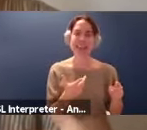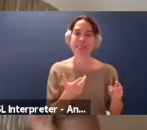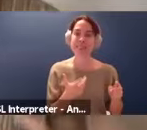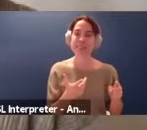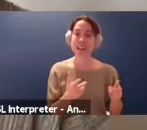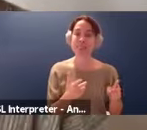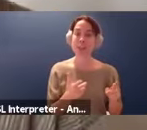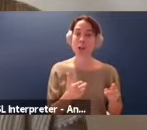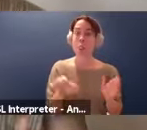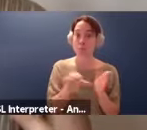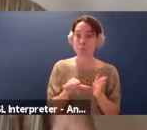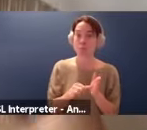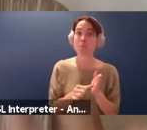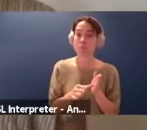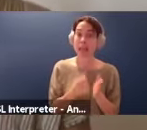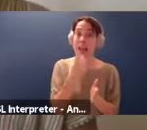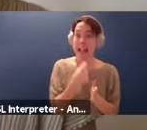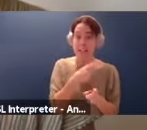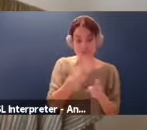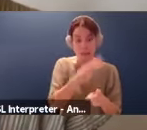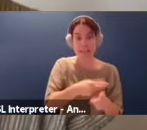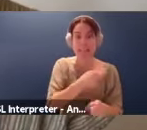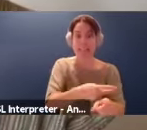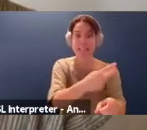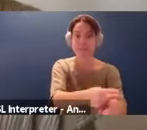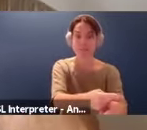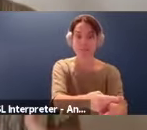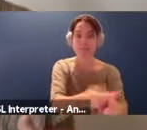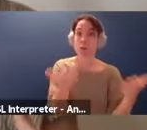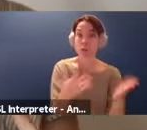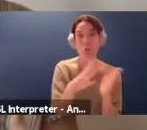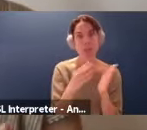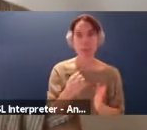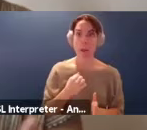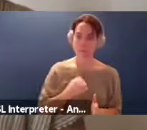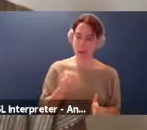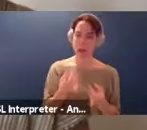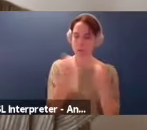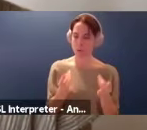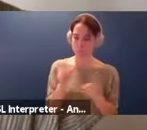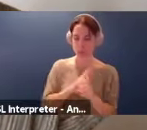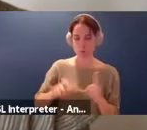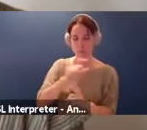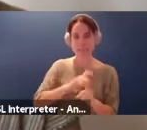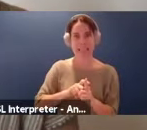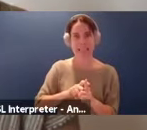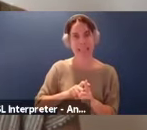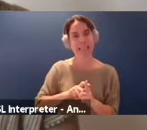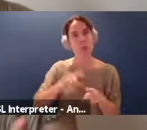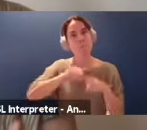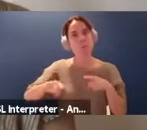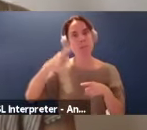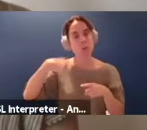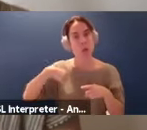my my buddhist community stays and remains predominantly white and in that actually my understanding and my deepening of the dharma